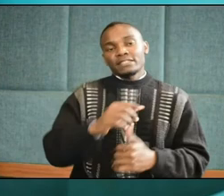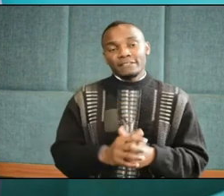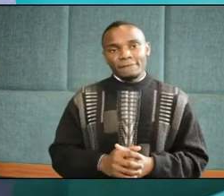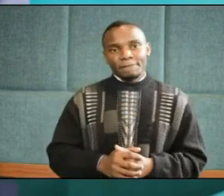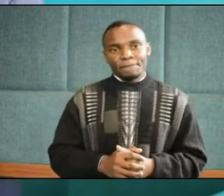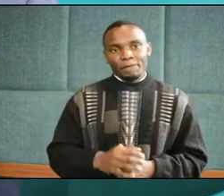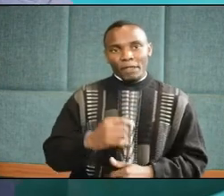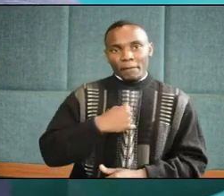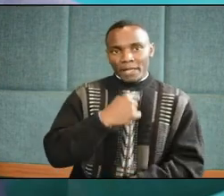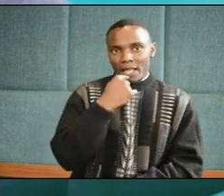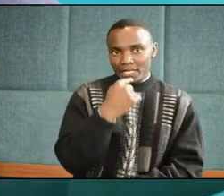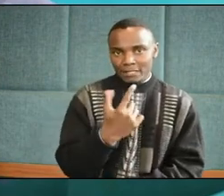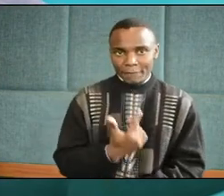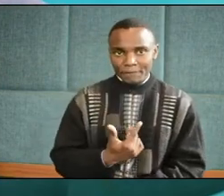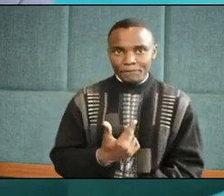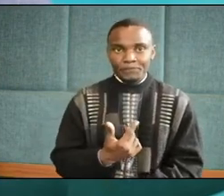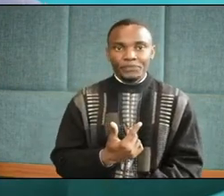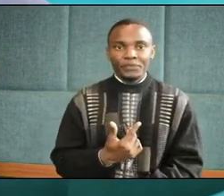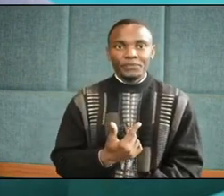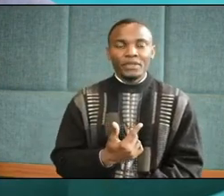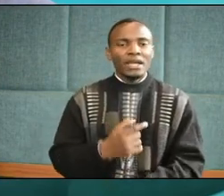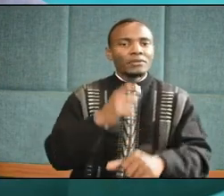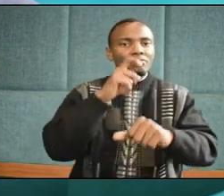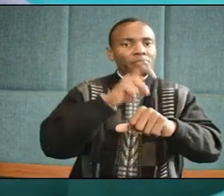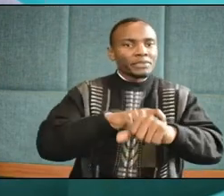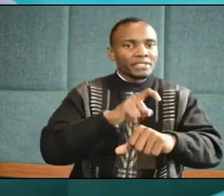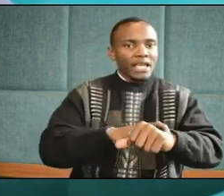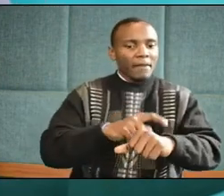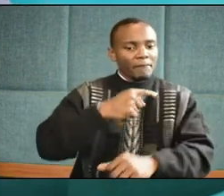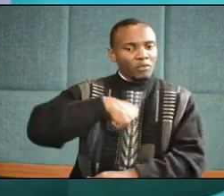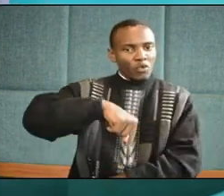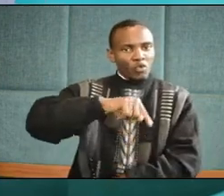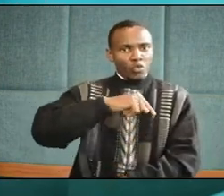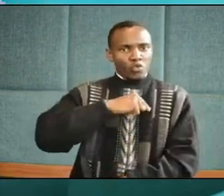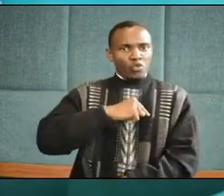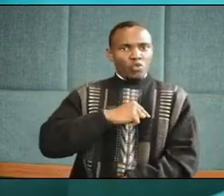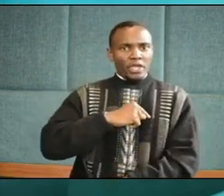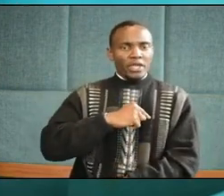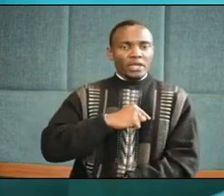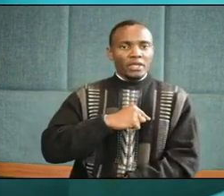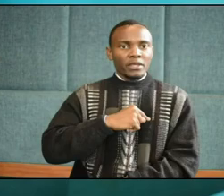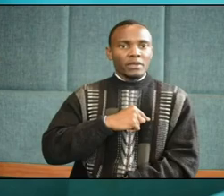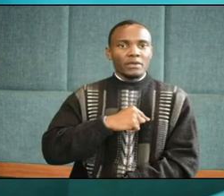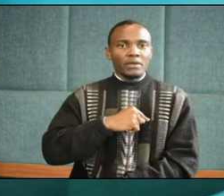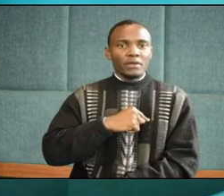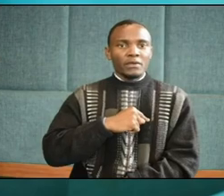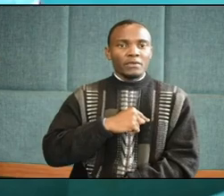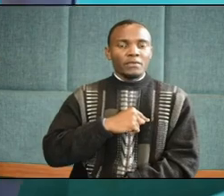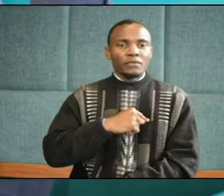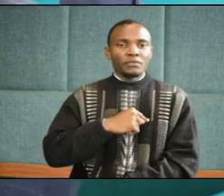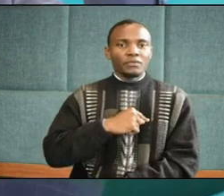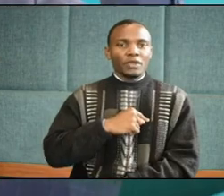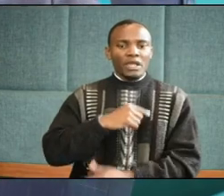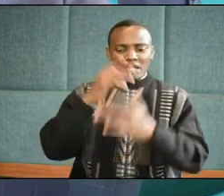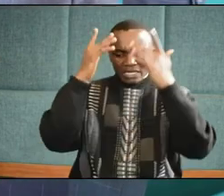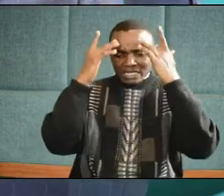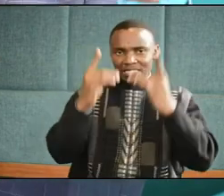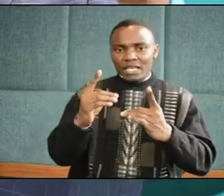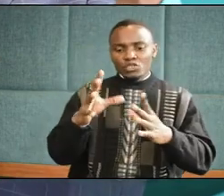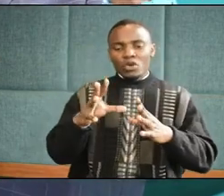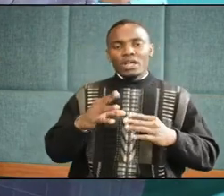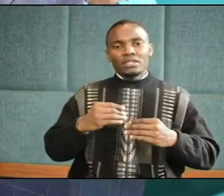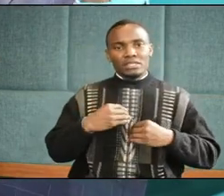by saying that the moment we will reach this level of accepting